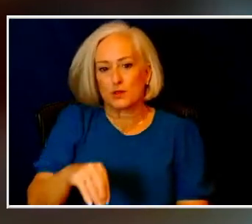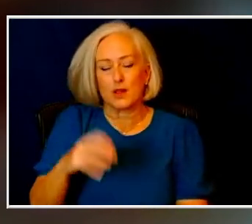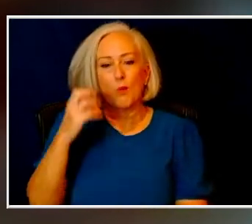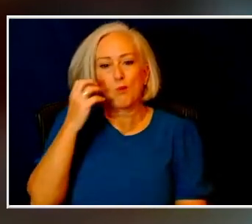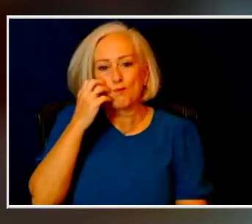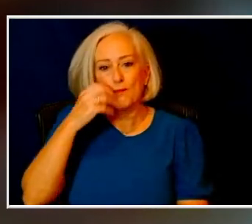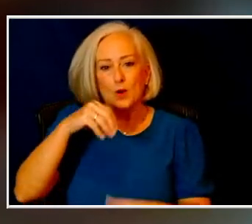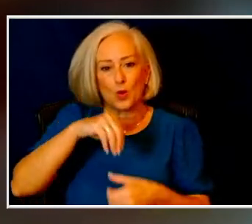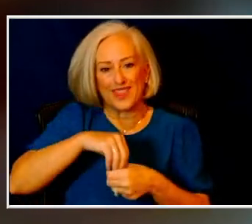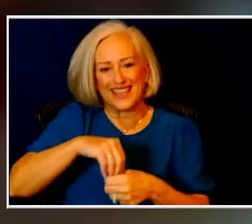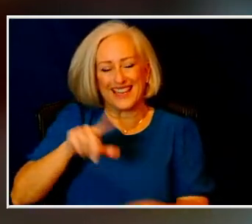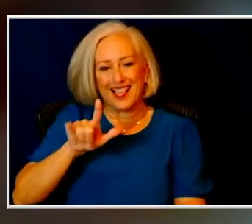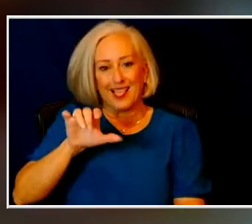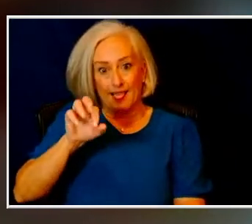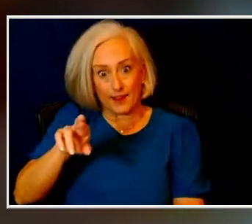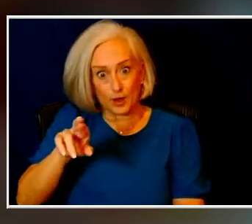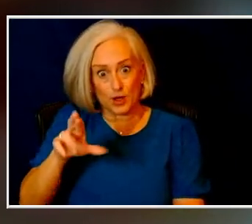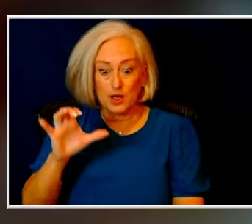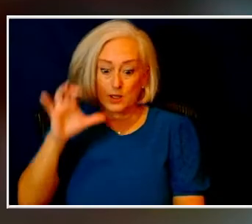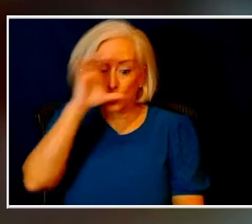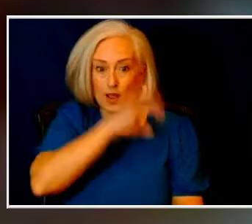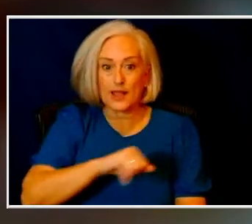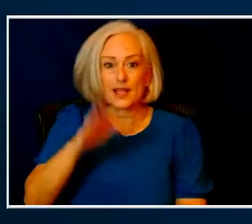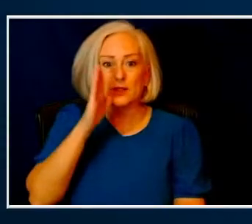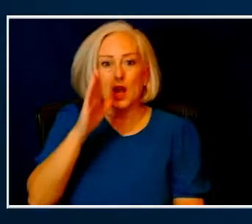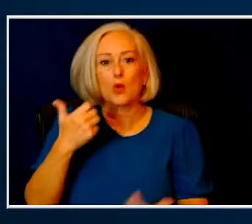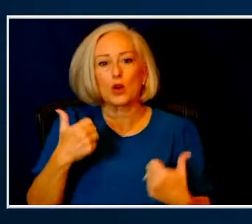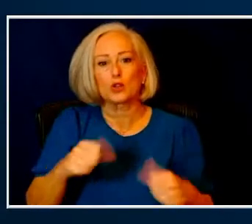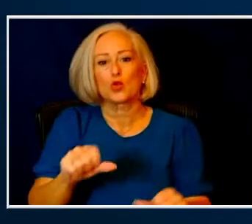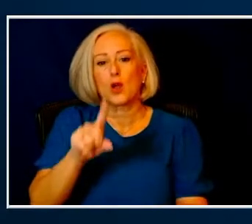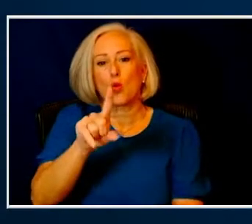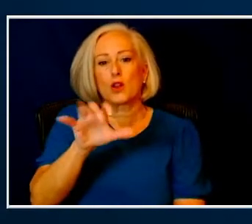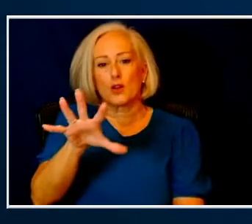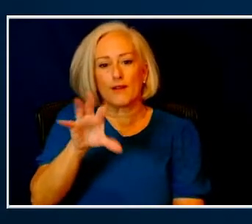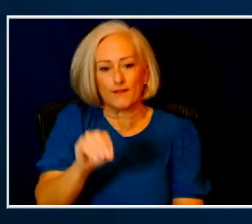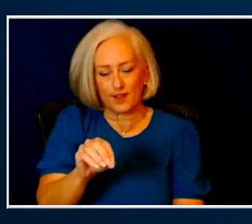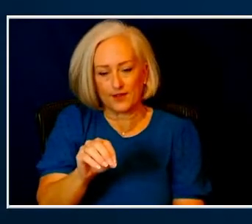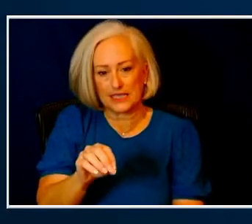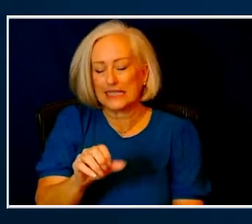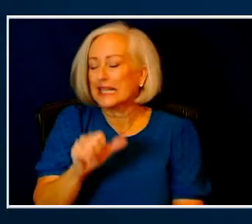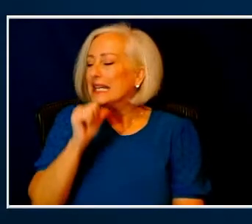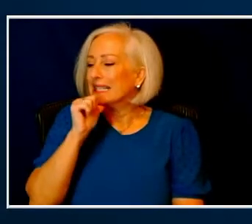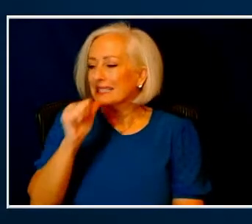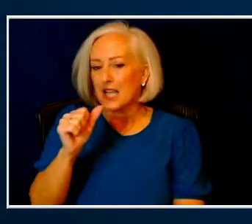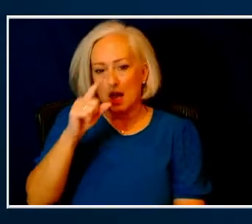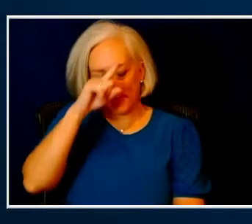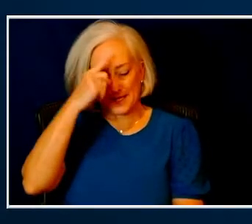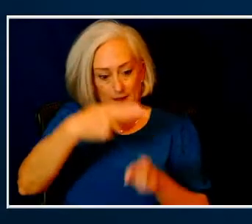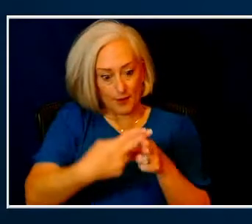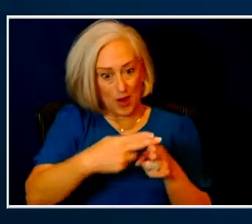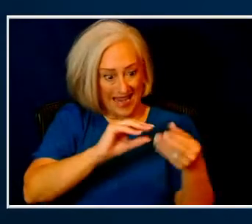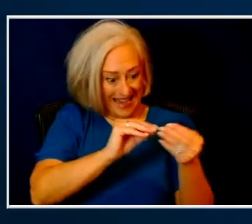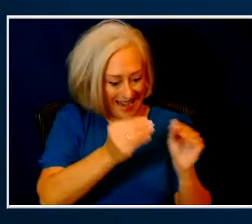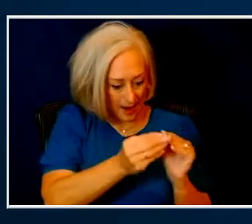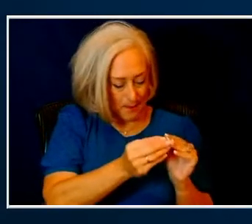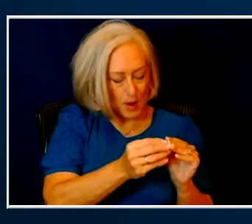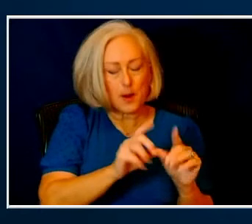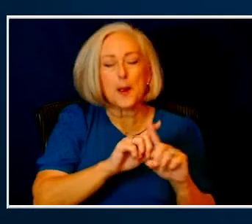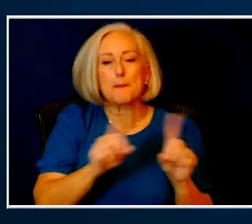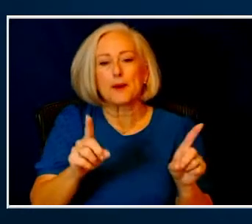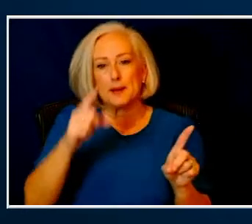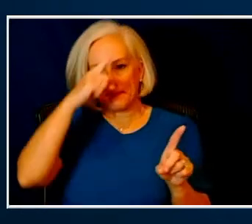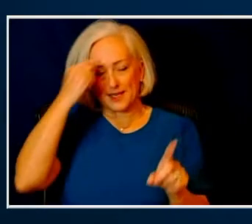So I guess I'm going to try and get down to 150, not because of the pounds, but because of the liver. Yeah. Well, I hope that liver